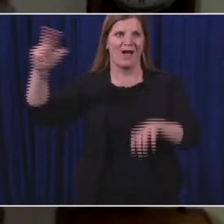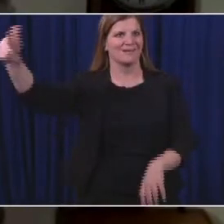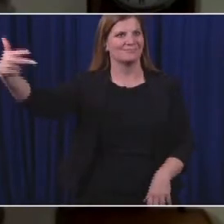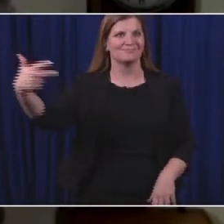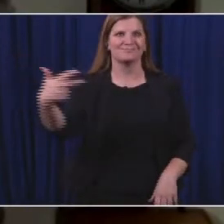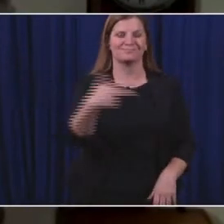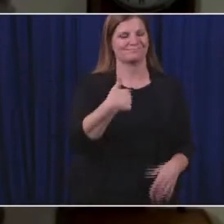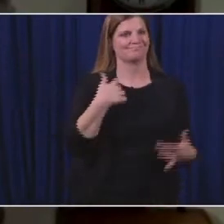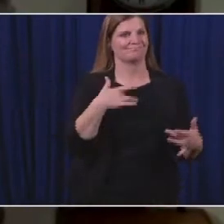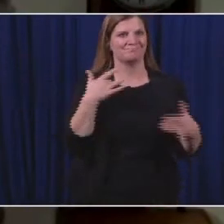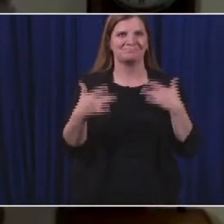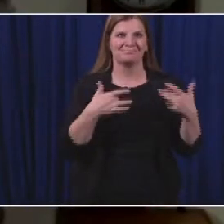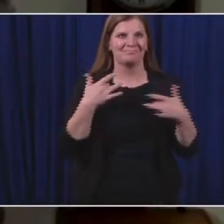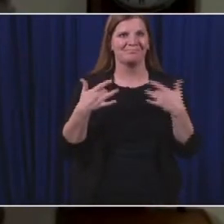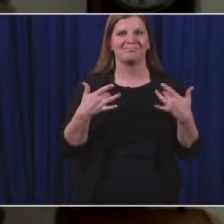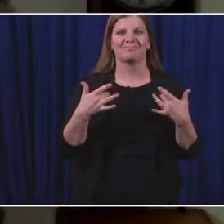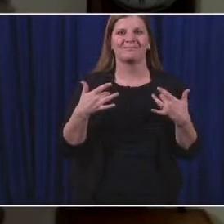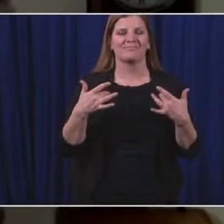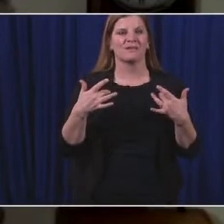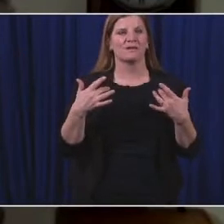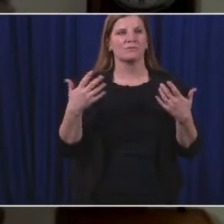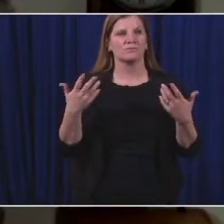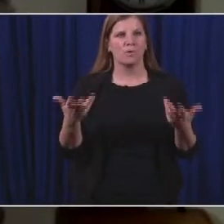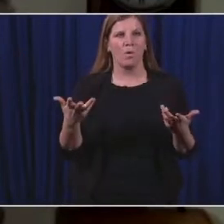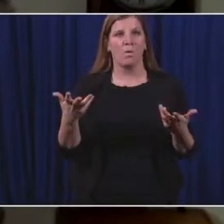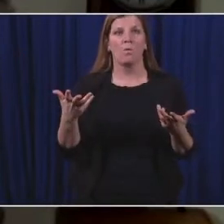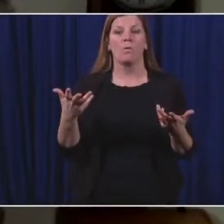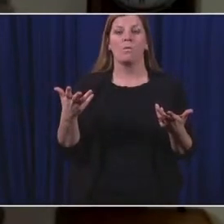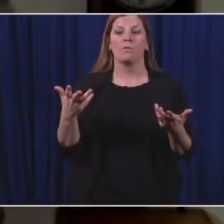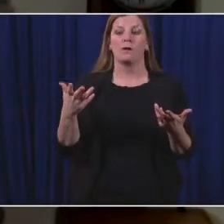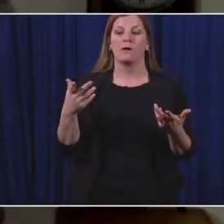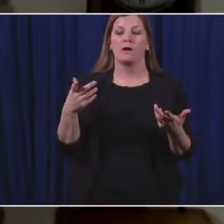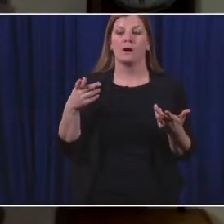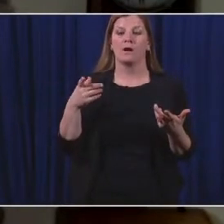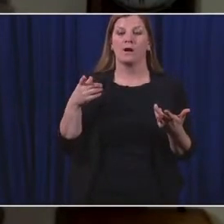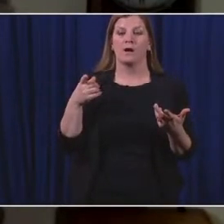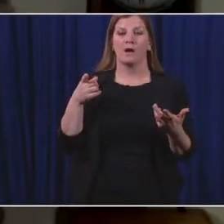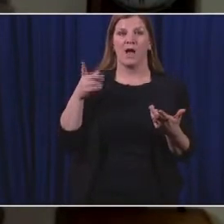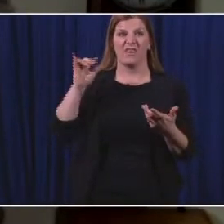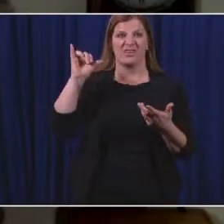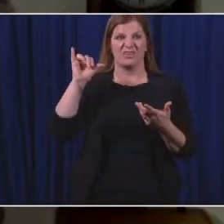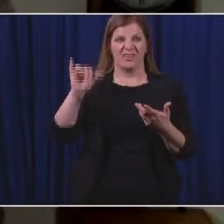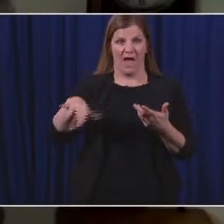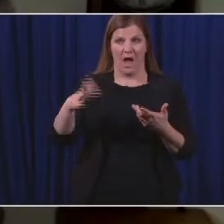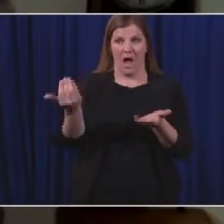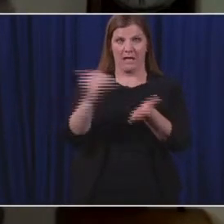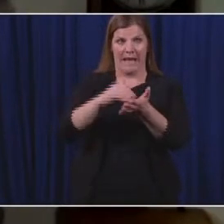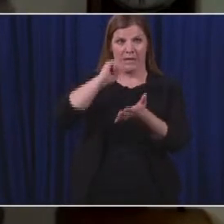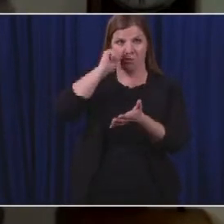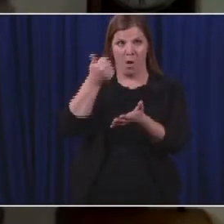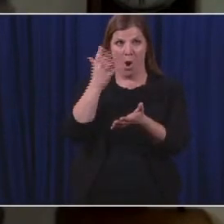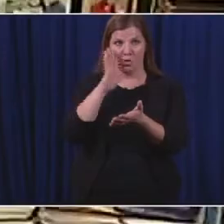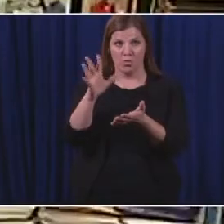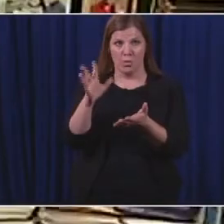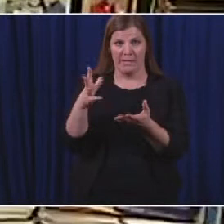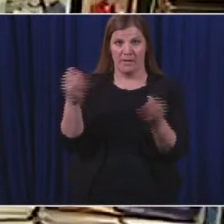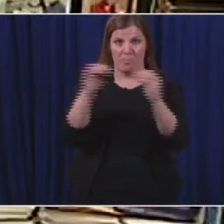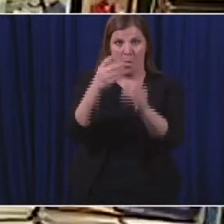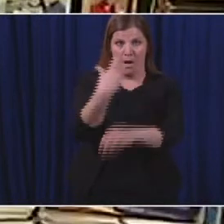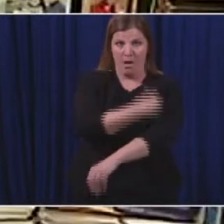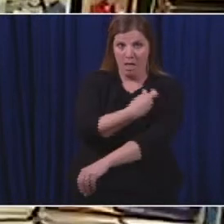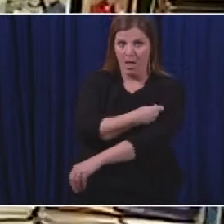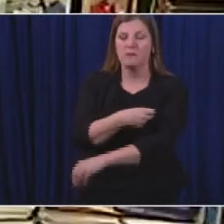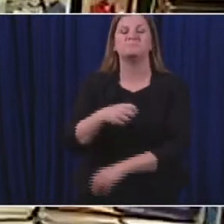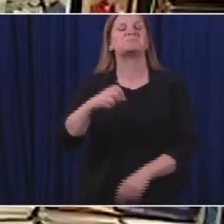exciting. So you will be starting back in on this number again tomorrow. Is that right? Correct. We have 3